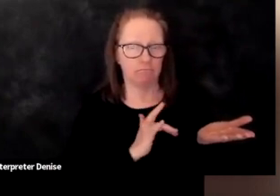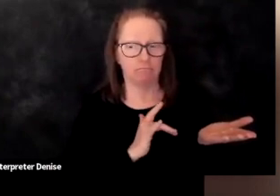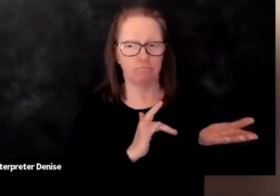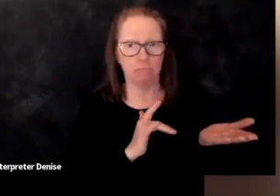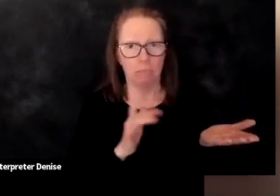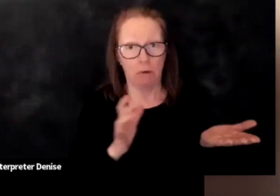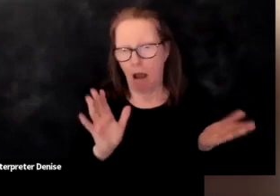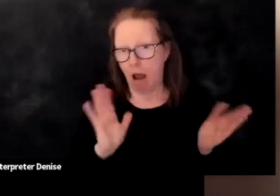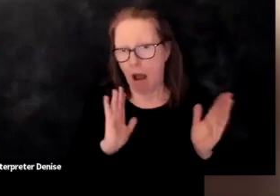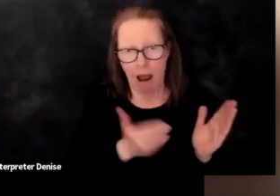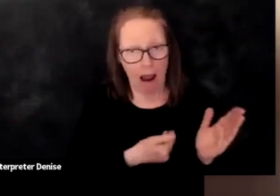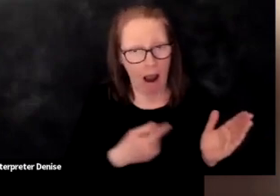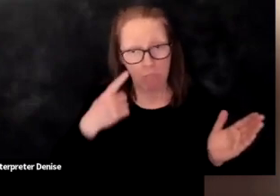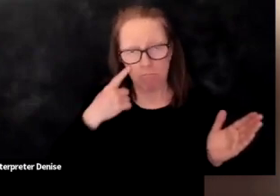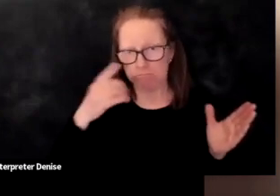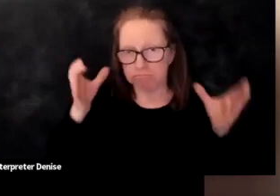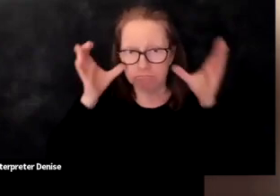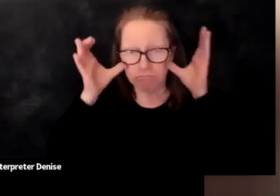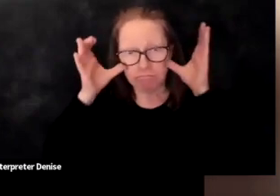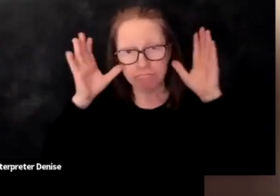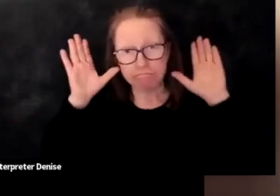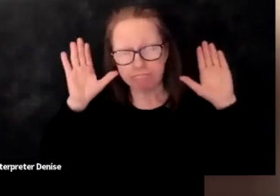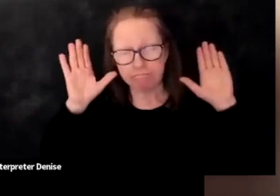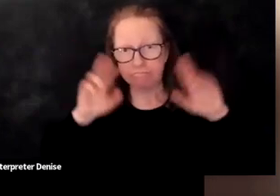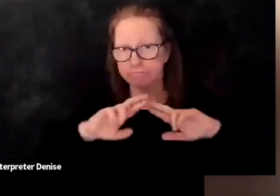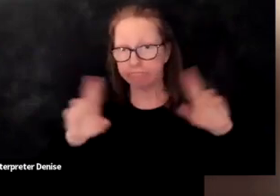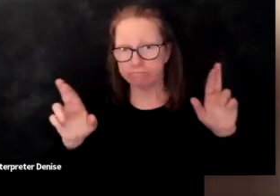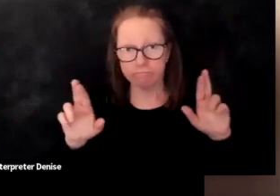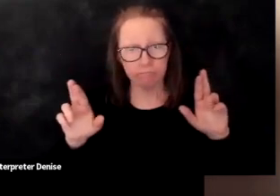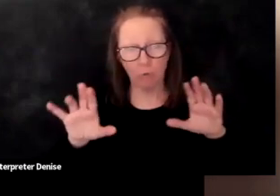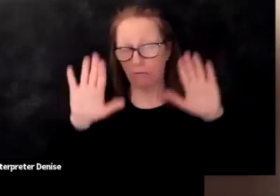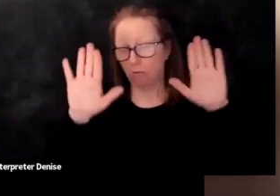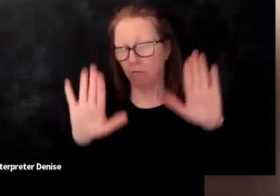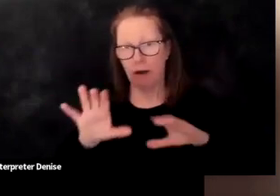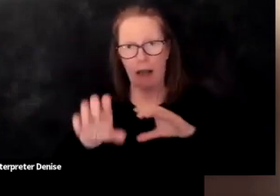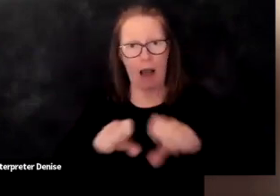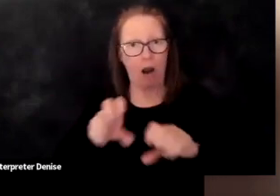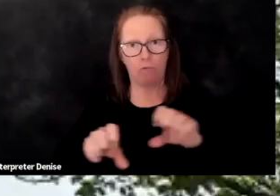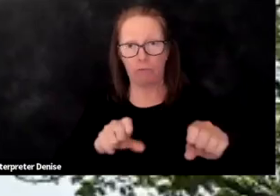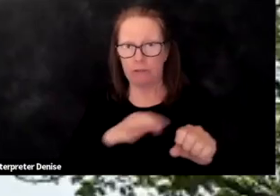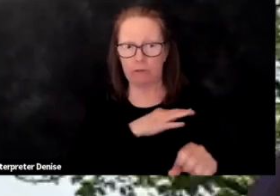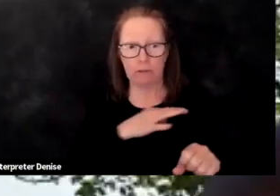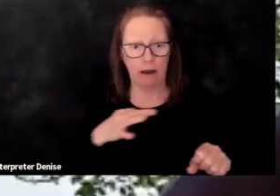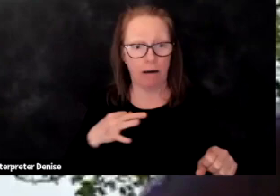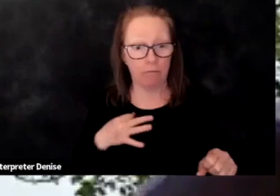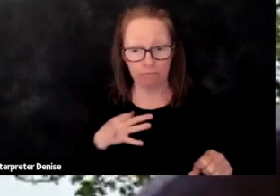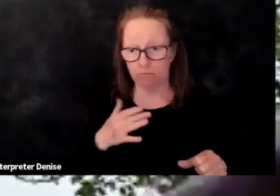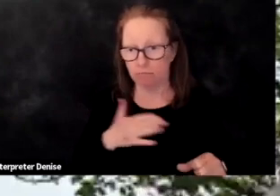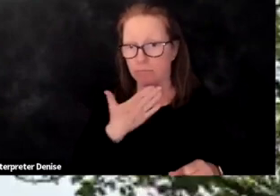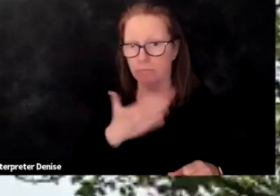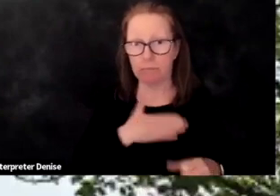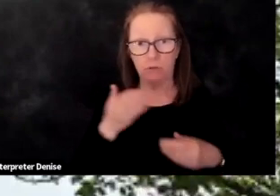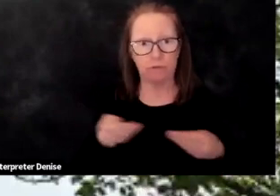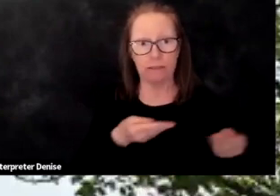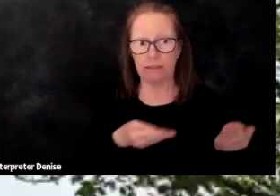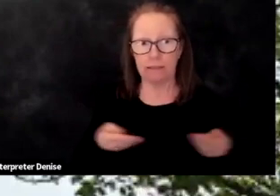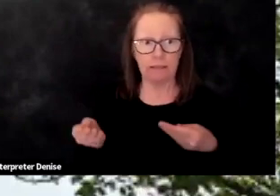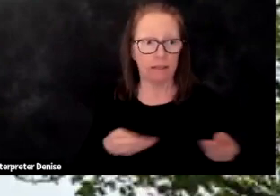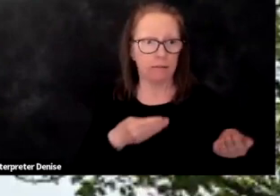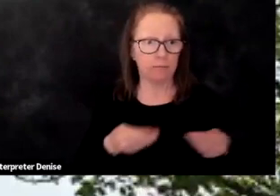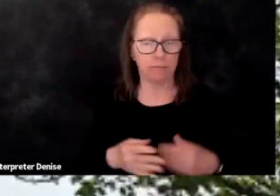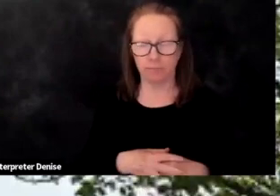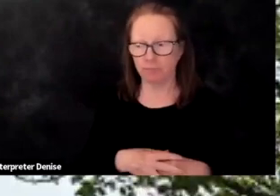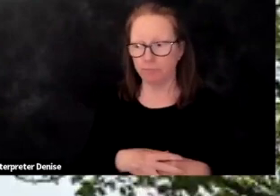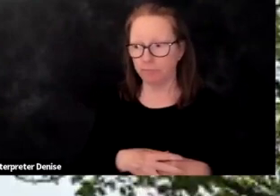to sort of facilitate that input. We've got a great outreach staff. Absolutely. Thanks for all. And yeah, I just want to thank